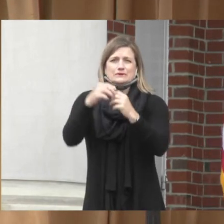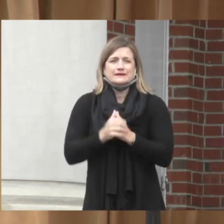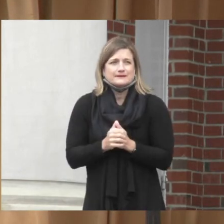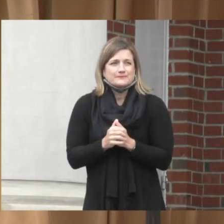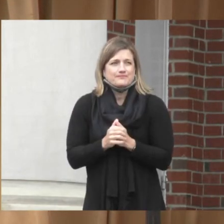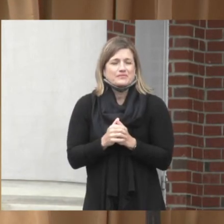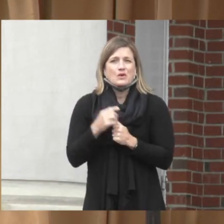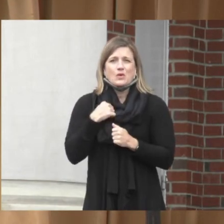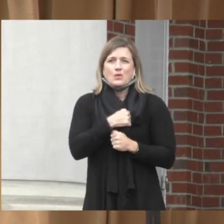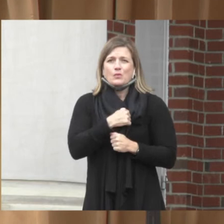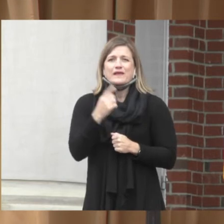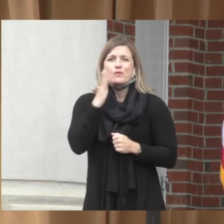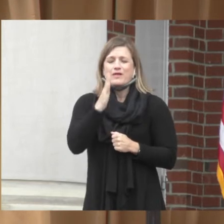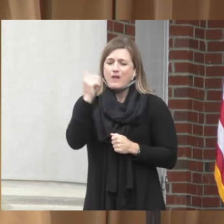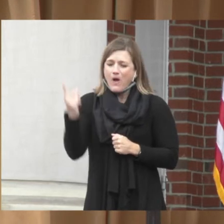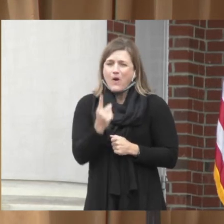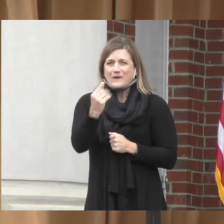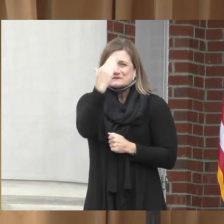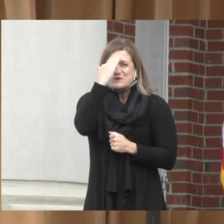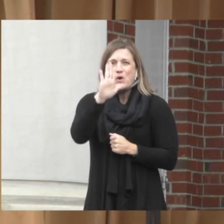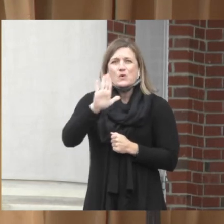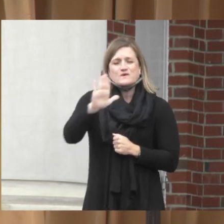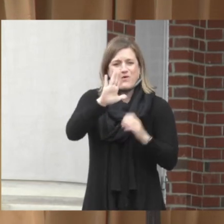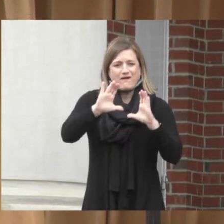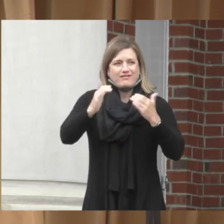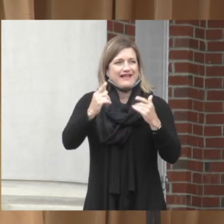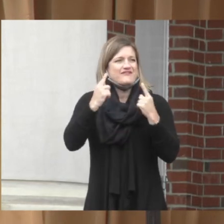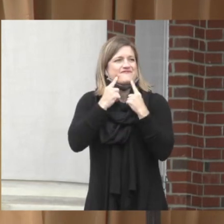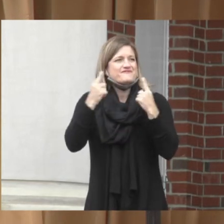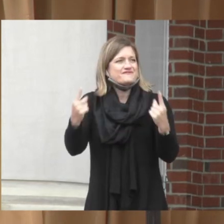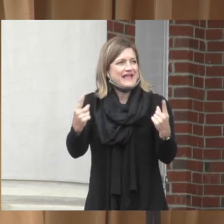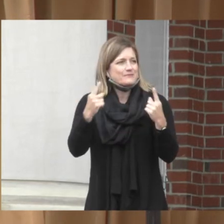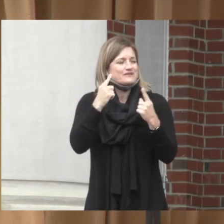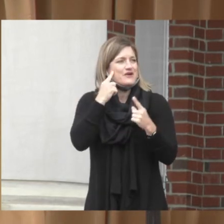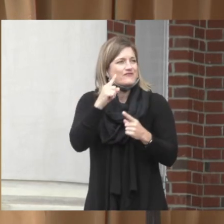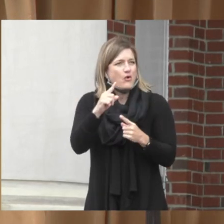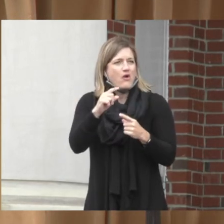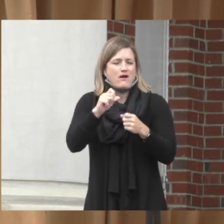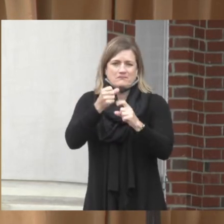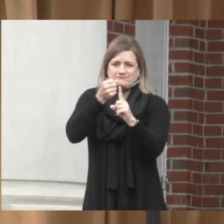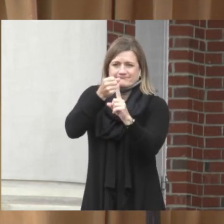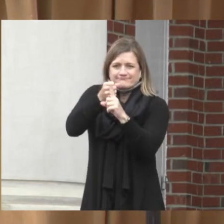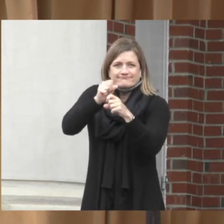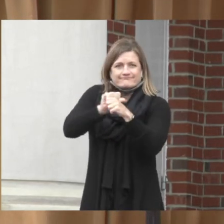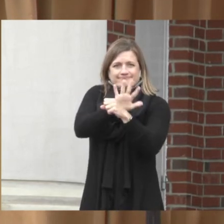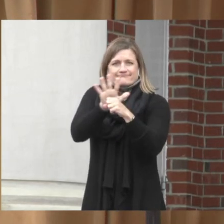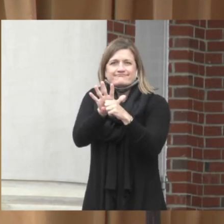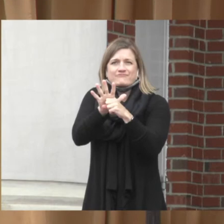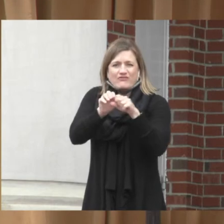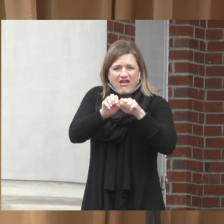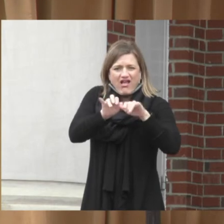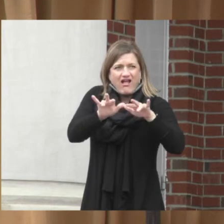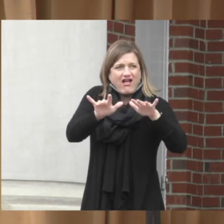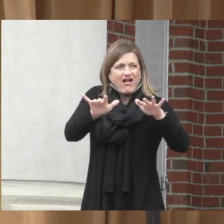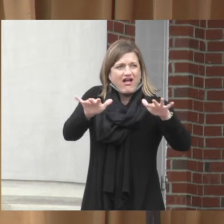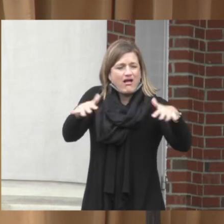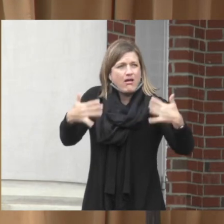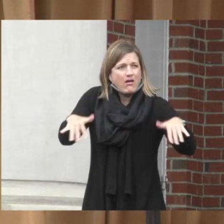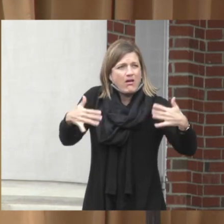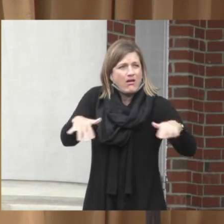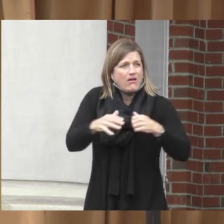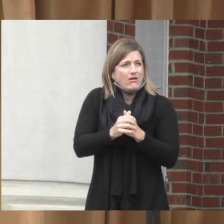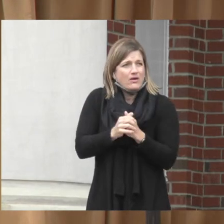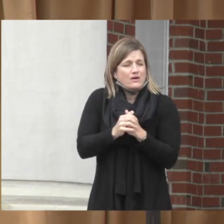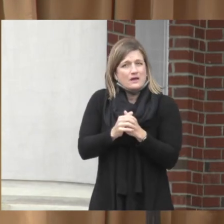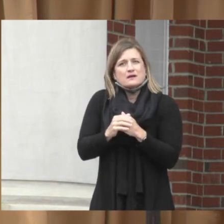be known as the Central Piedmont class that had to persevere through a worldwide pandemic longer than any other and longer than any of